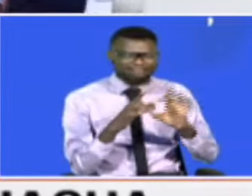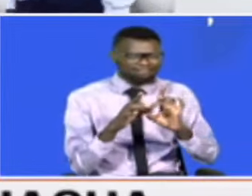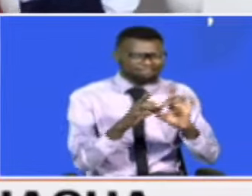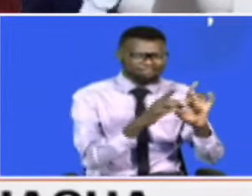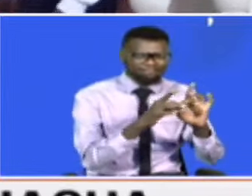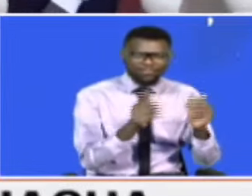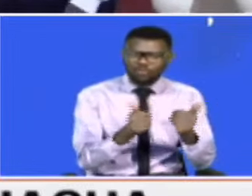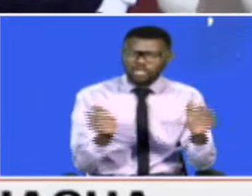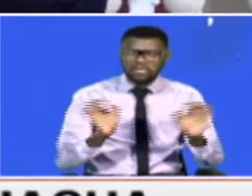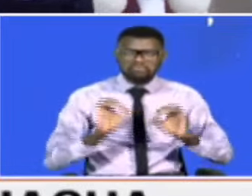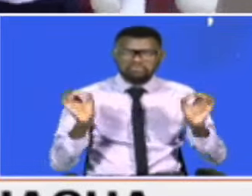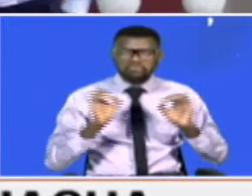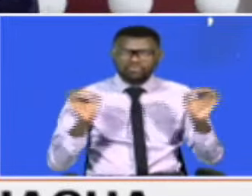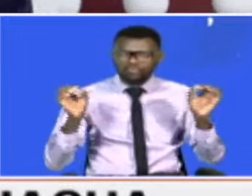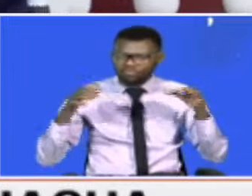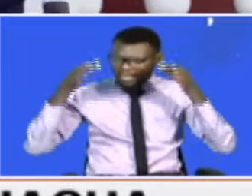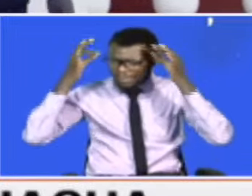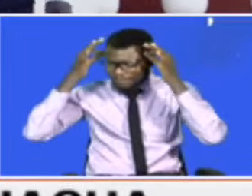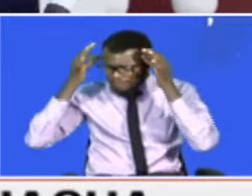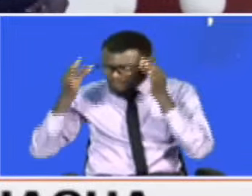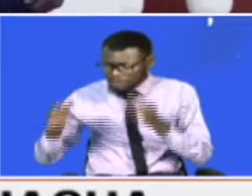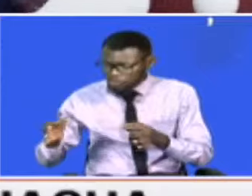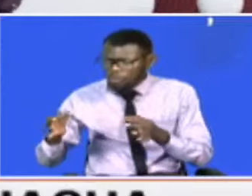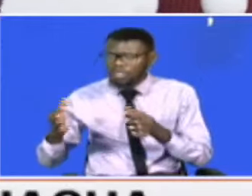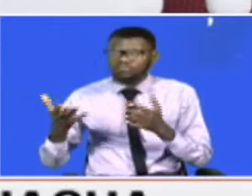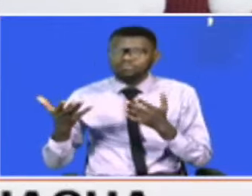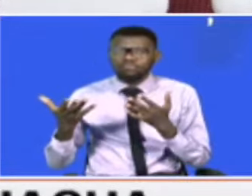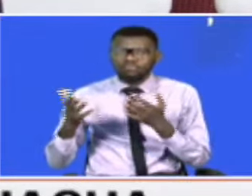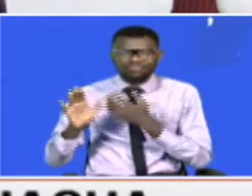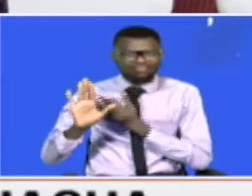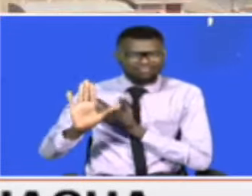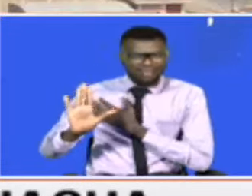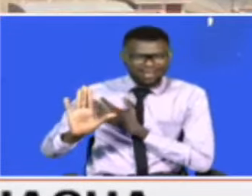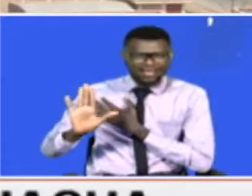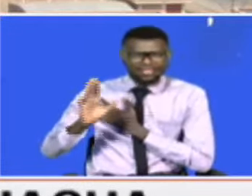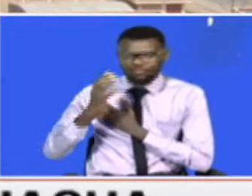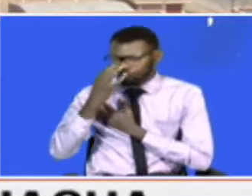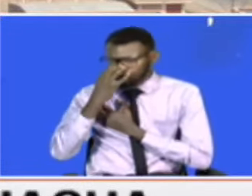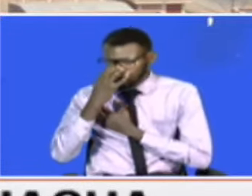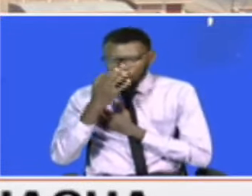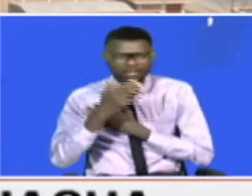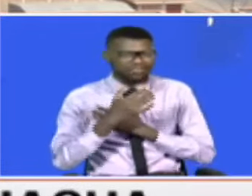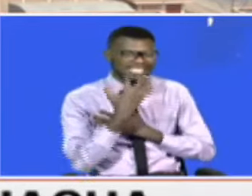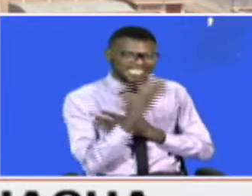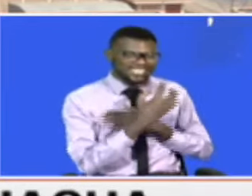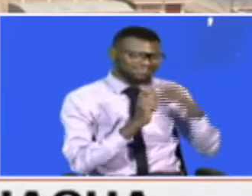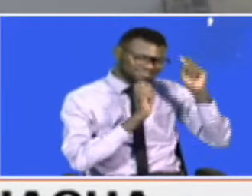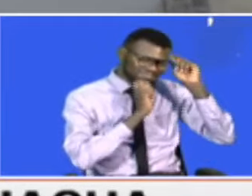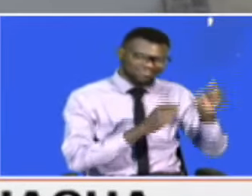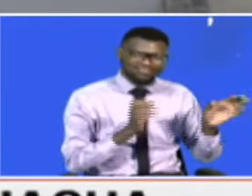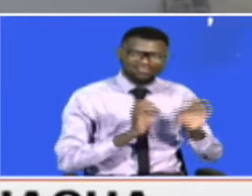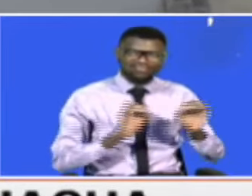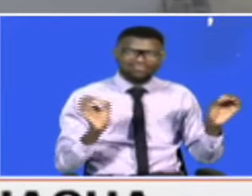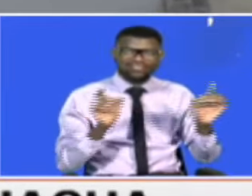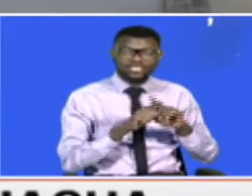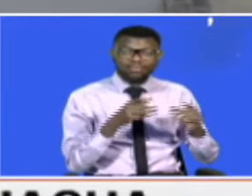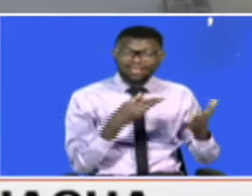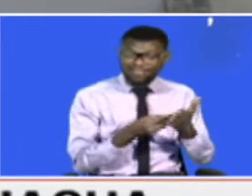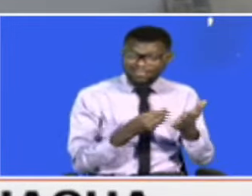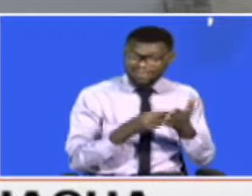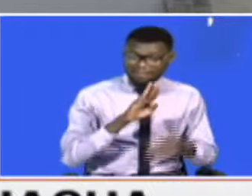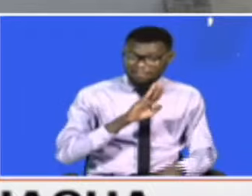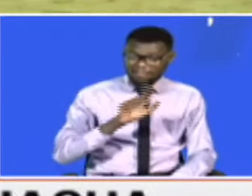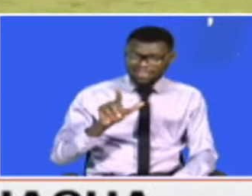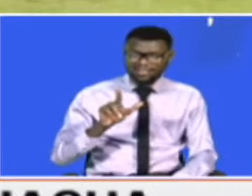often differing in various decisions making by the executive, the latest one being the controversial finance bill and members of the opposition